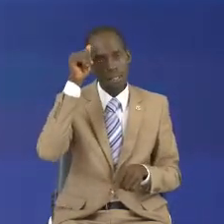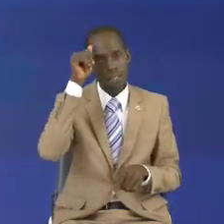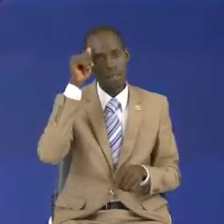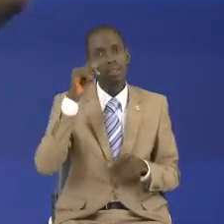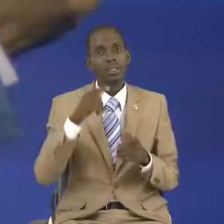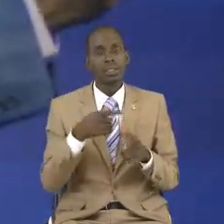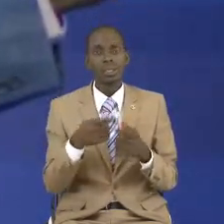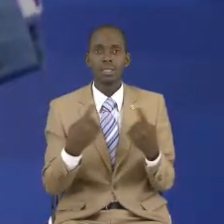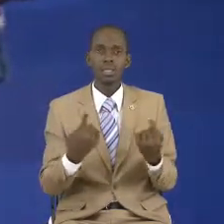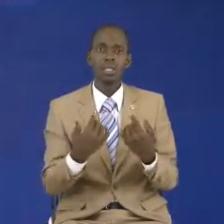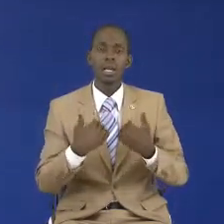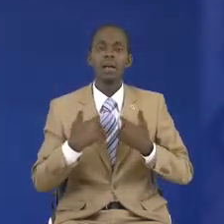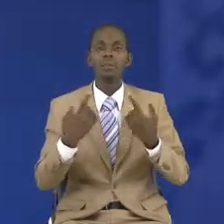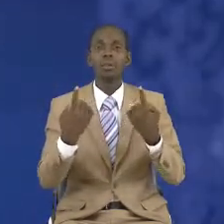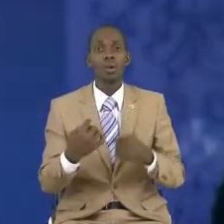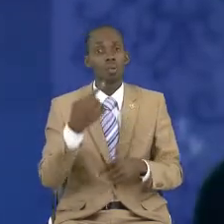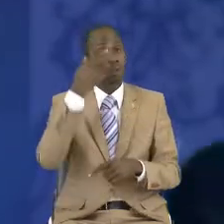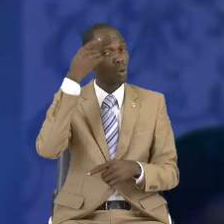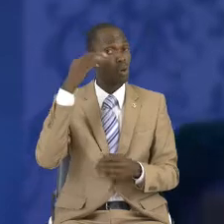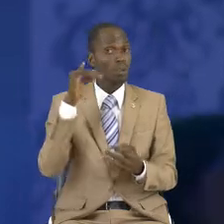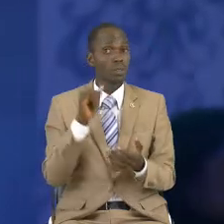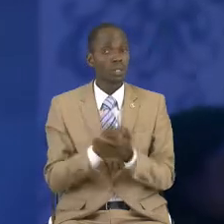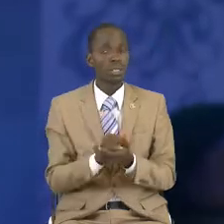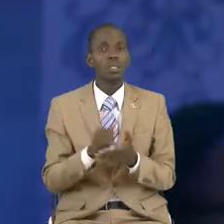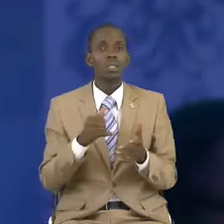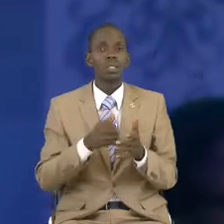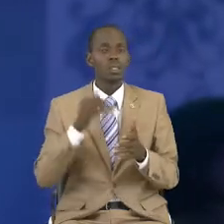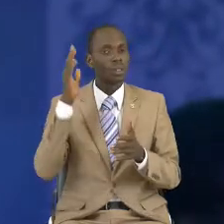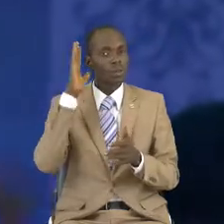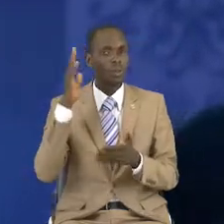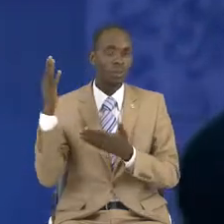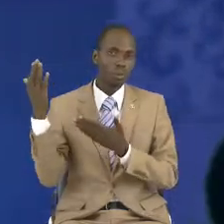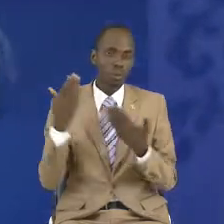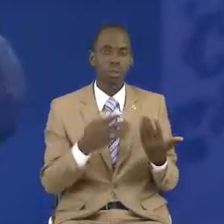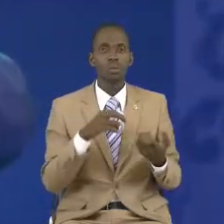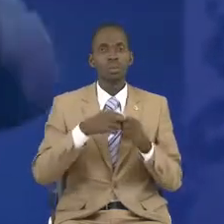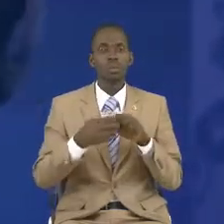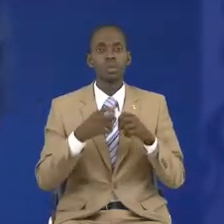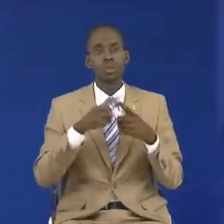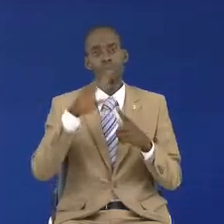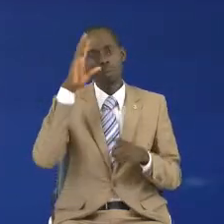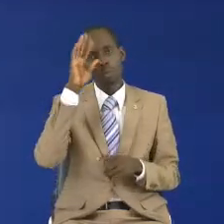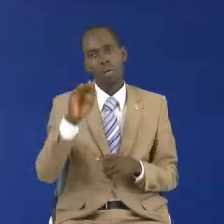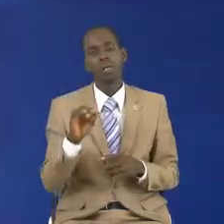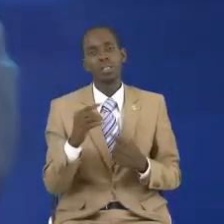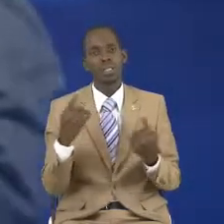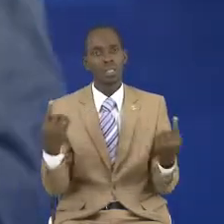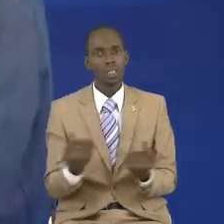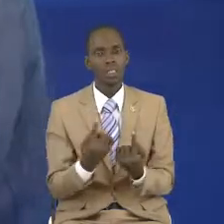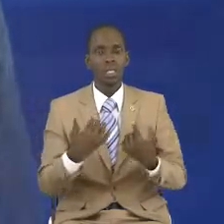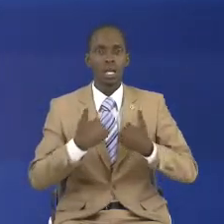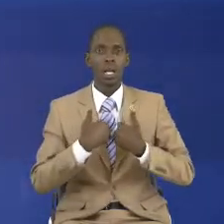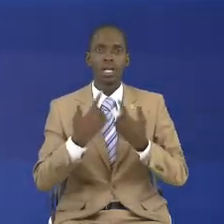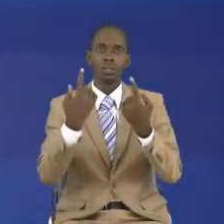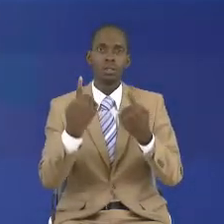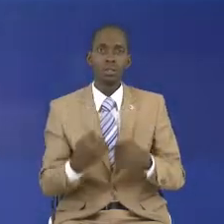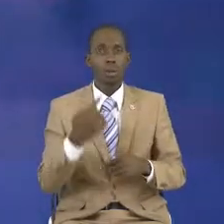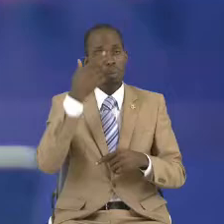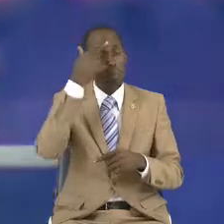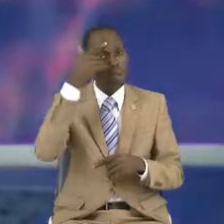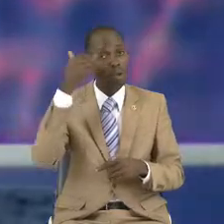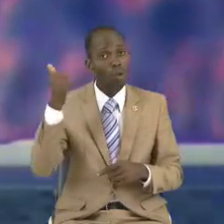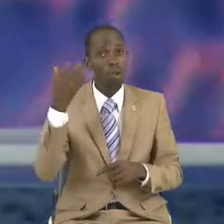because of that tragedy has come to mind sin has come because of